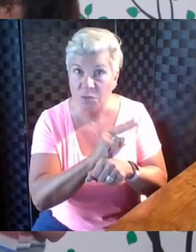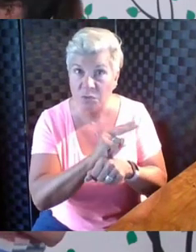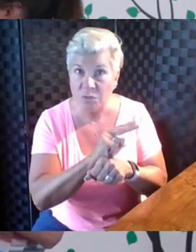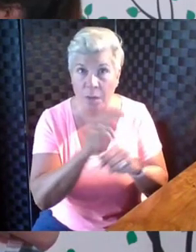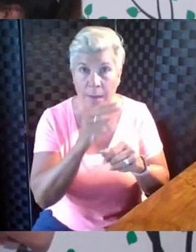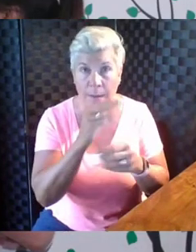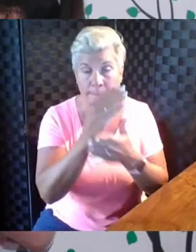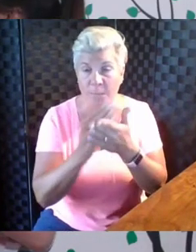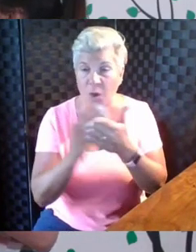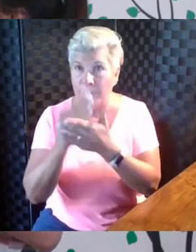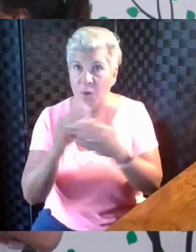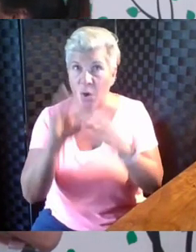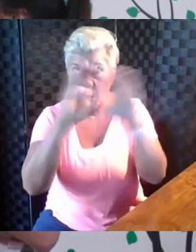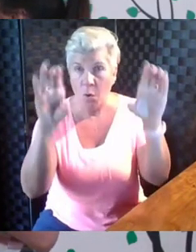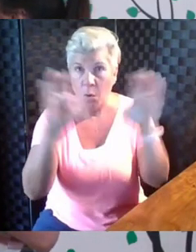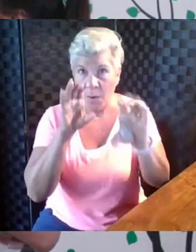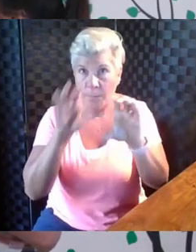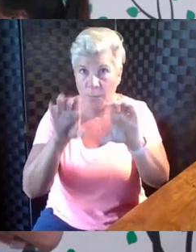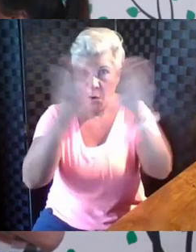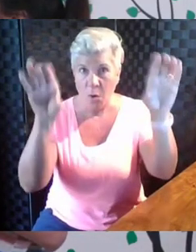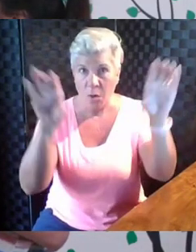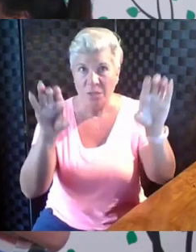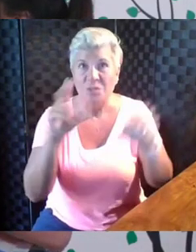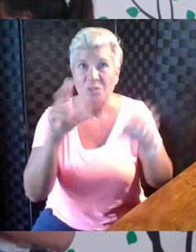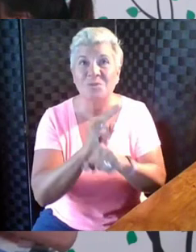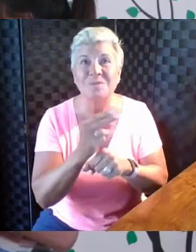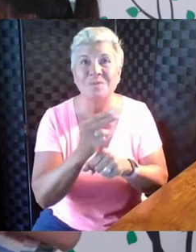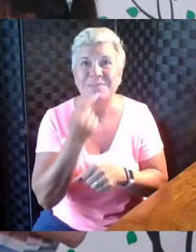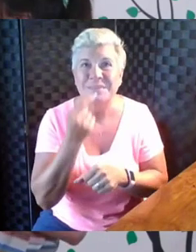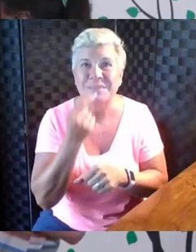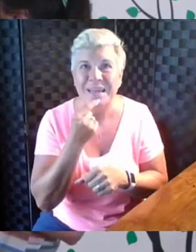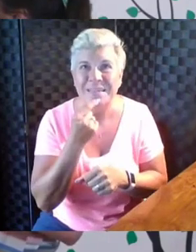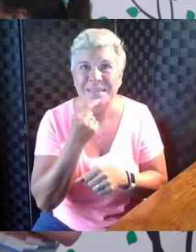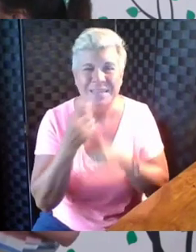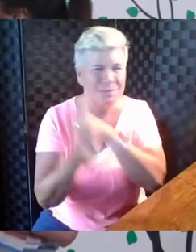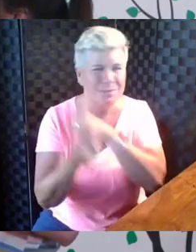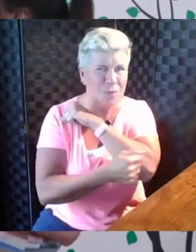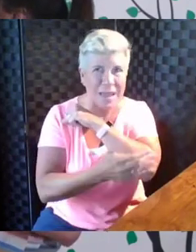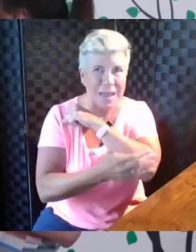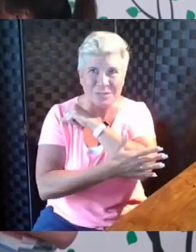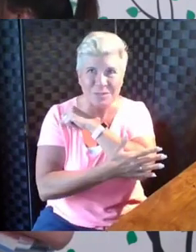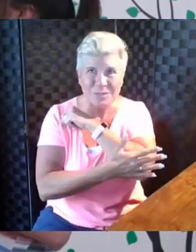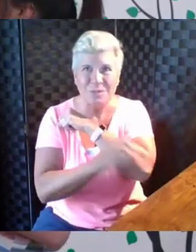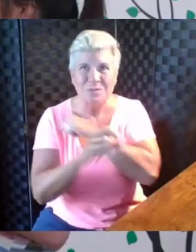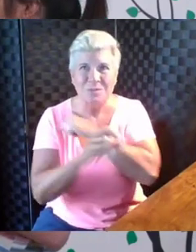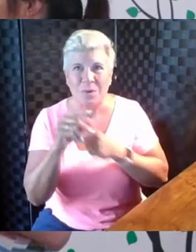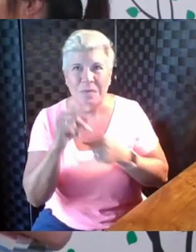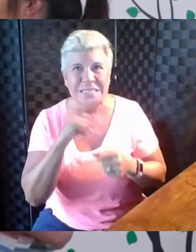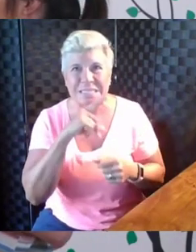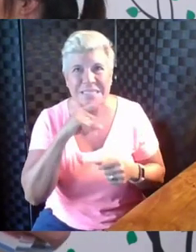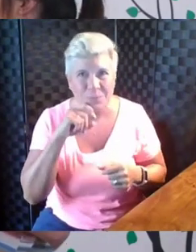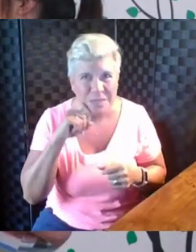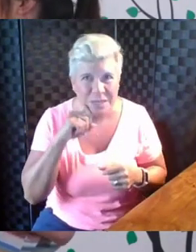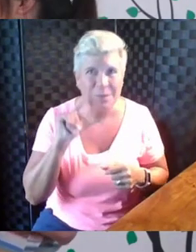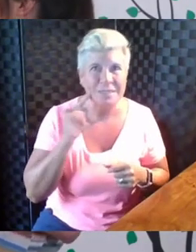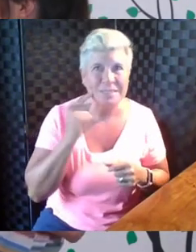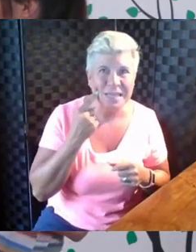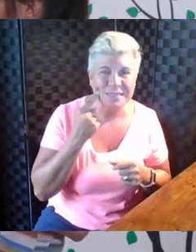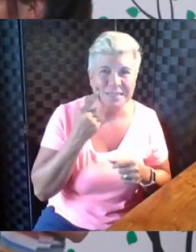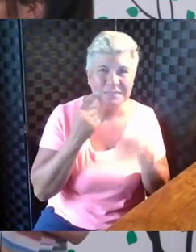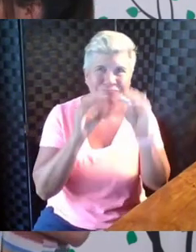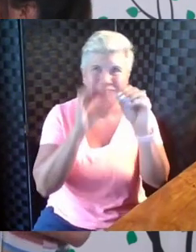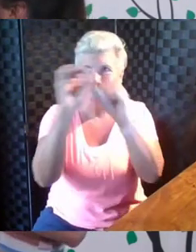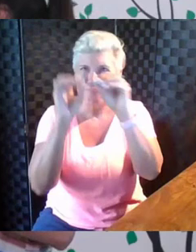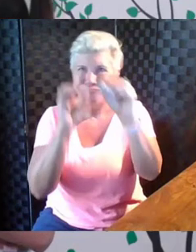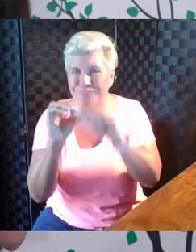part whole models is by doing a math snack. And you could get a handful of crackers and explore creating different bar